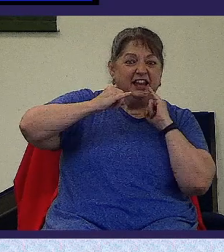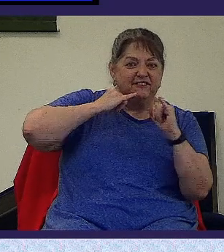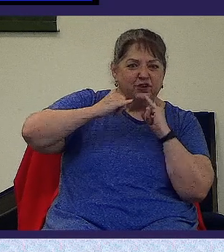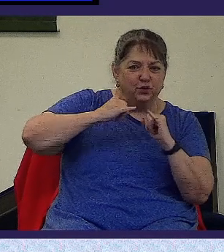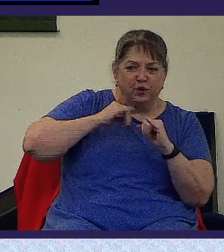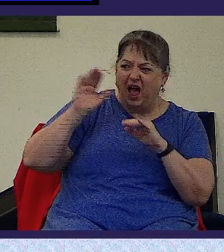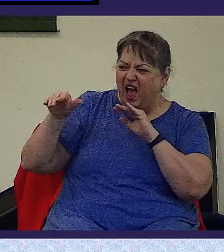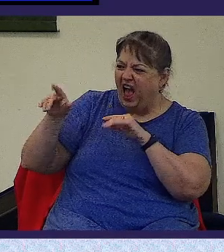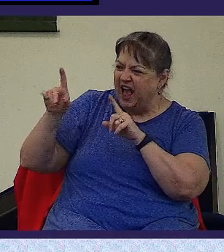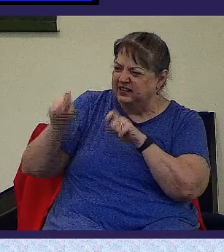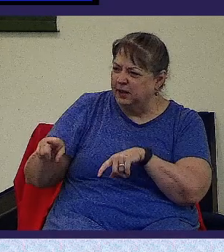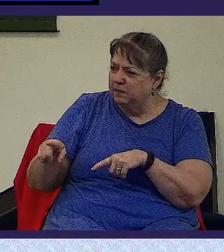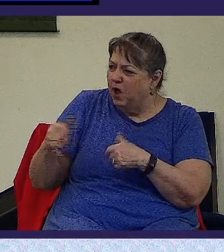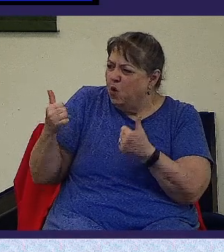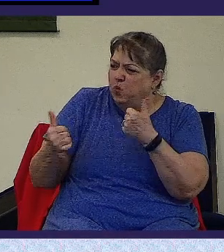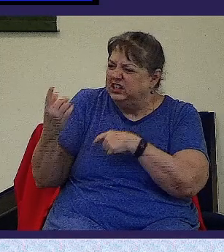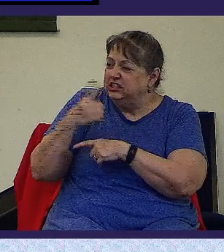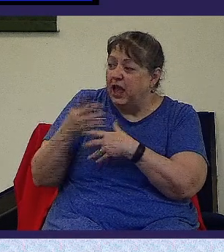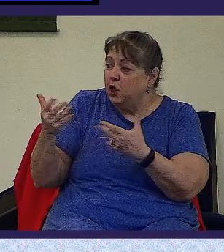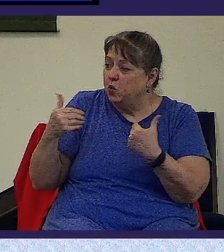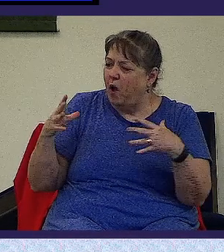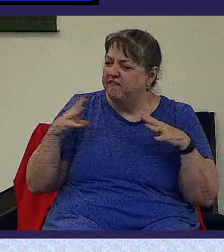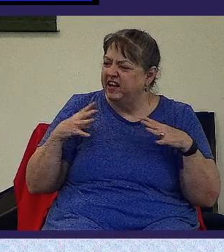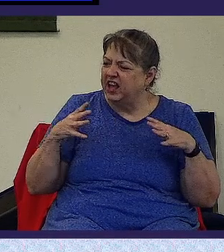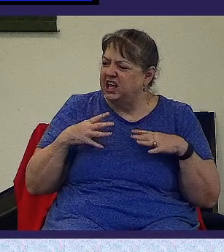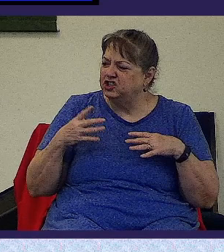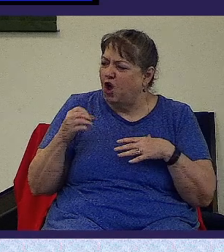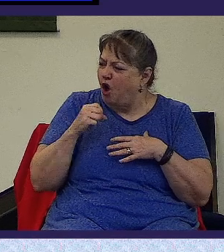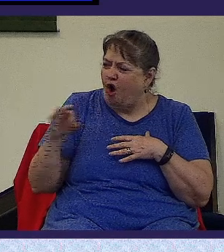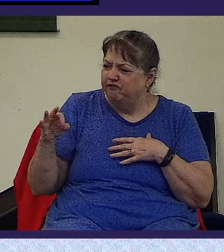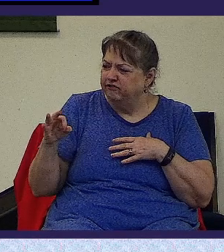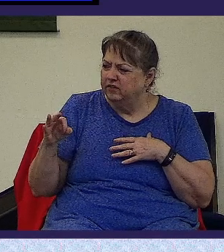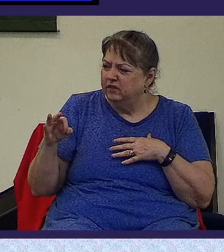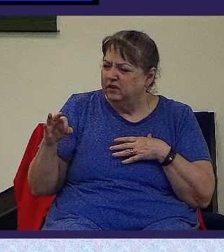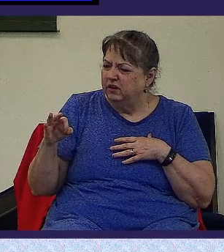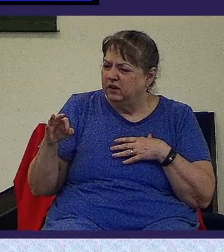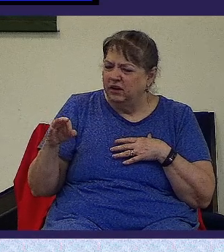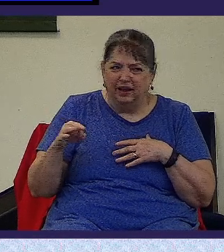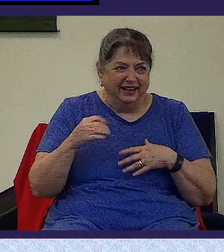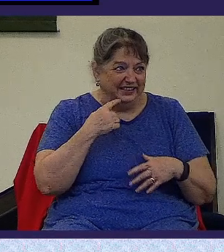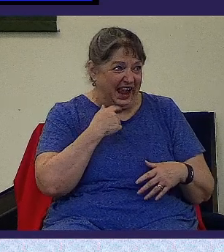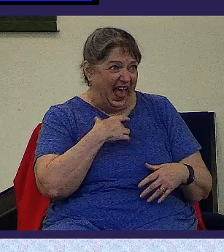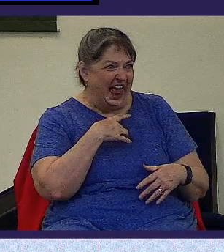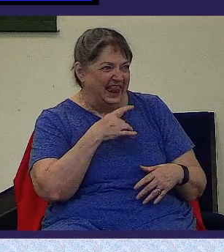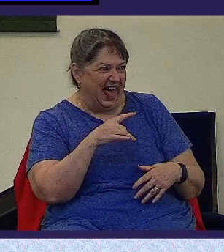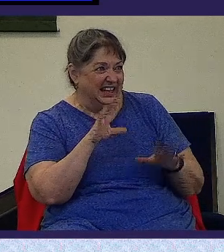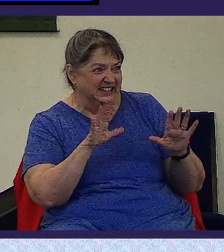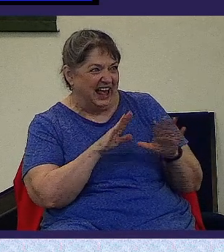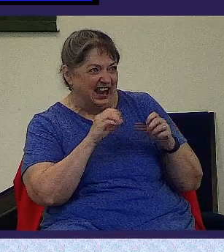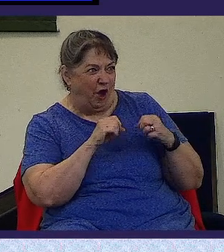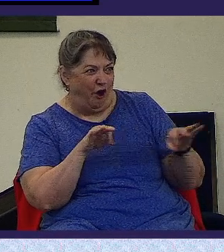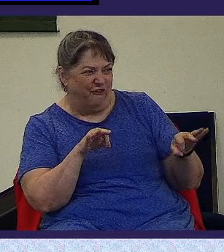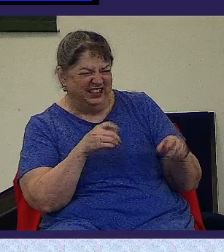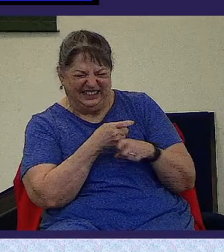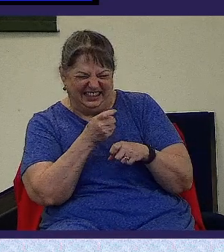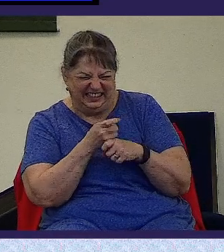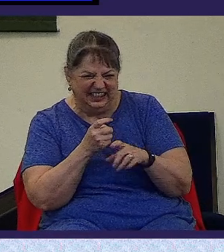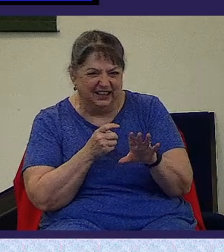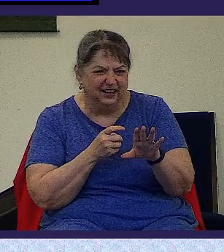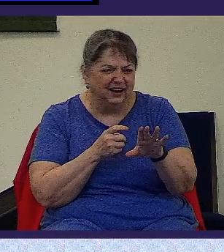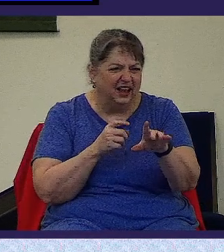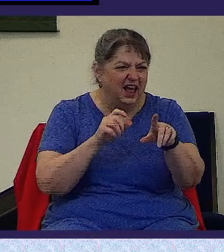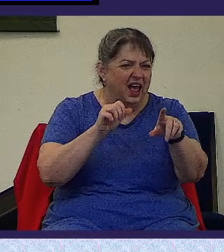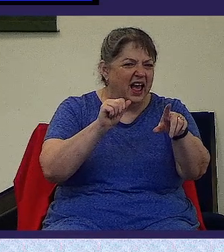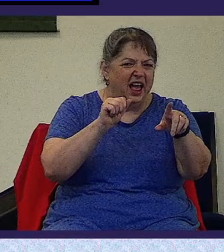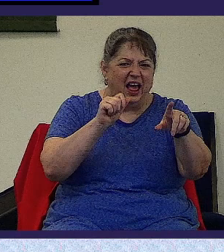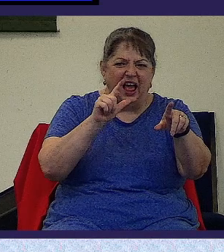that god is here this morning and um and so i wanted to invite this morning we have some graduates this morning is alan around